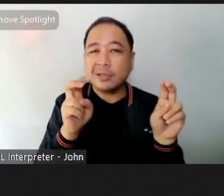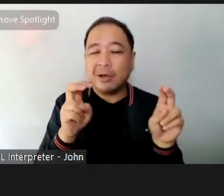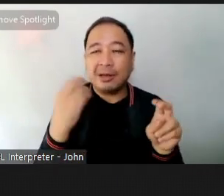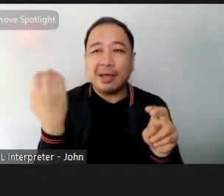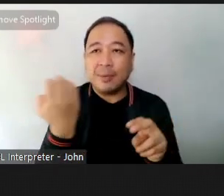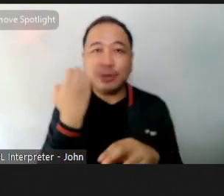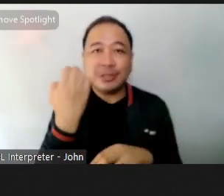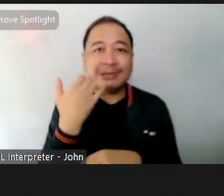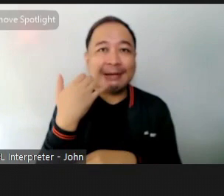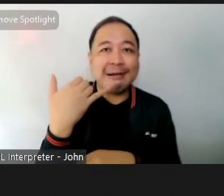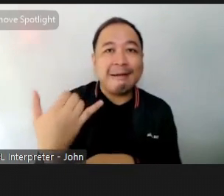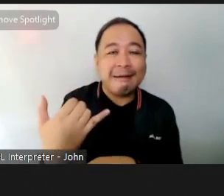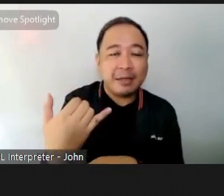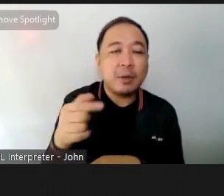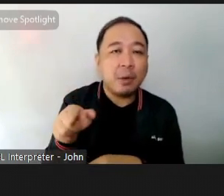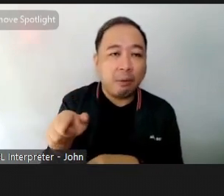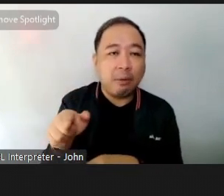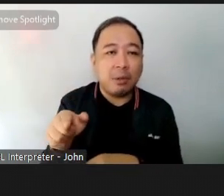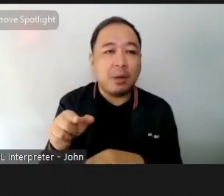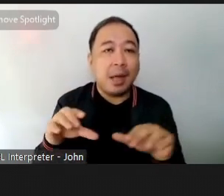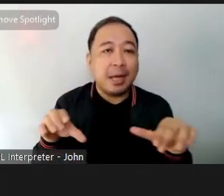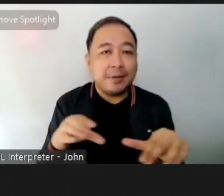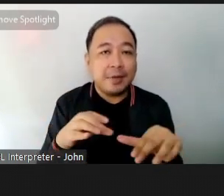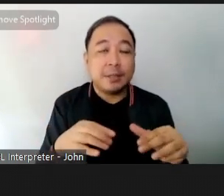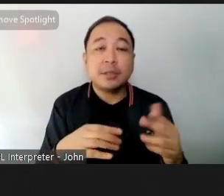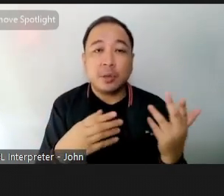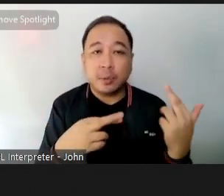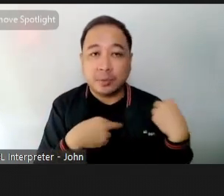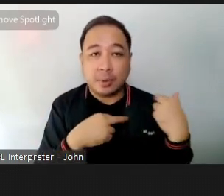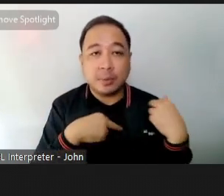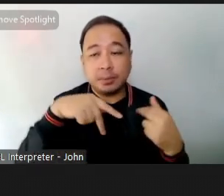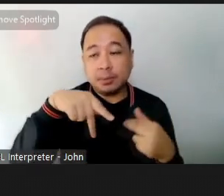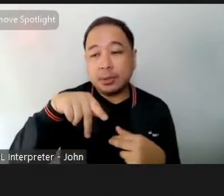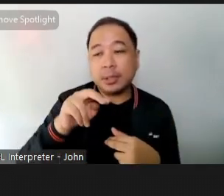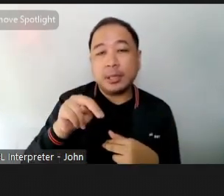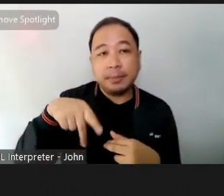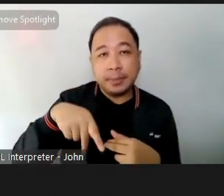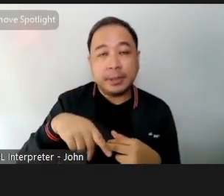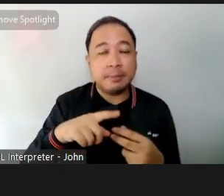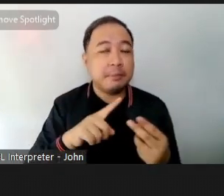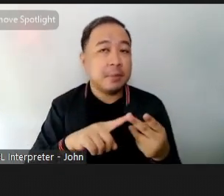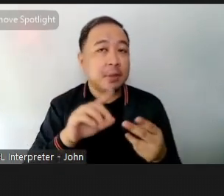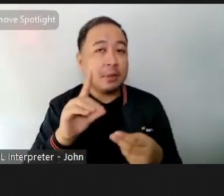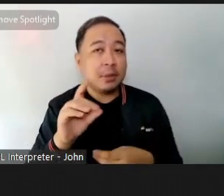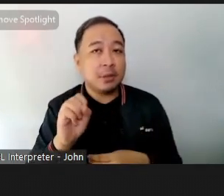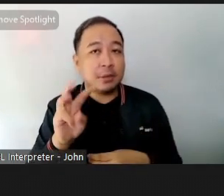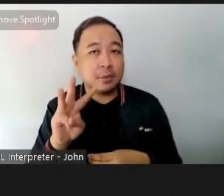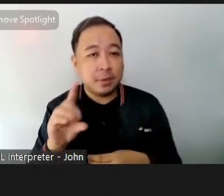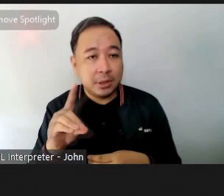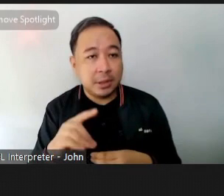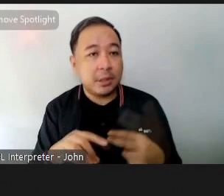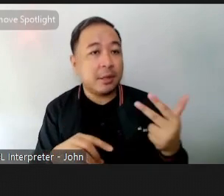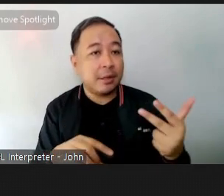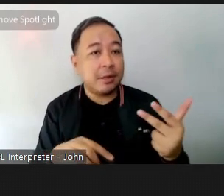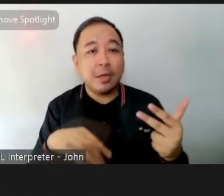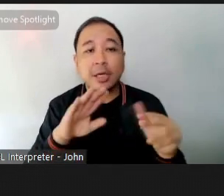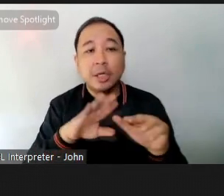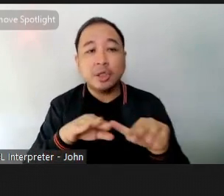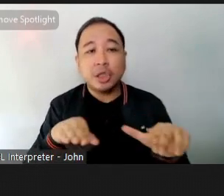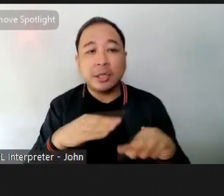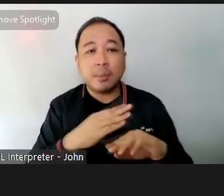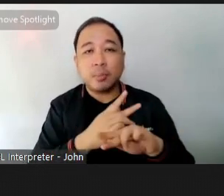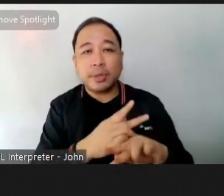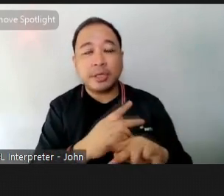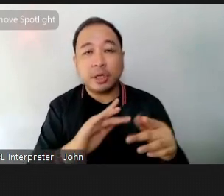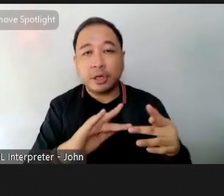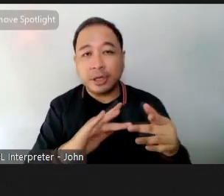activity, well, of course, our implementers will be the PNP, the DSWD, the Child Protection Network, the